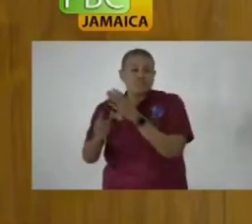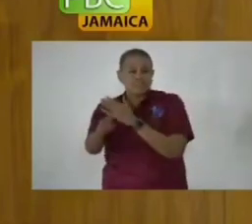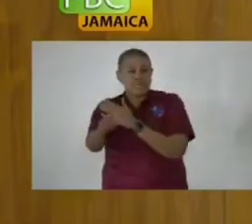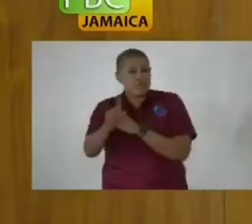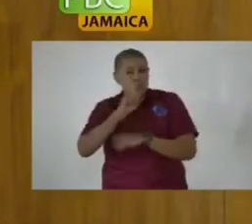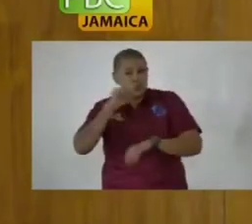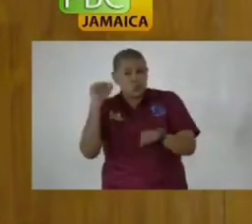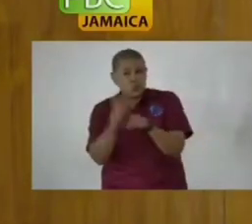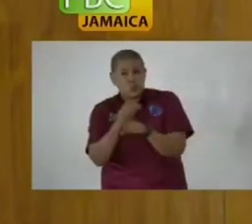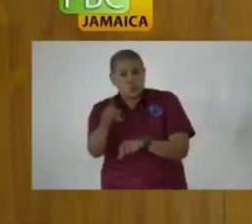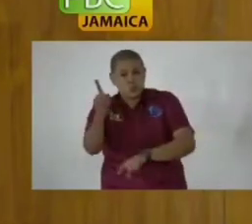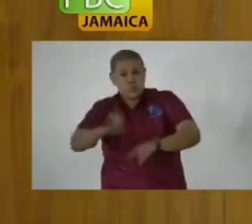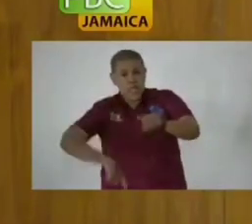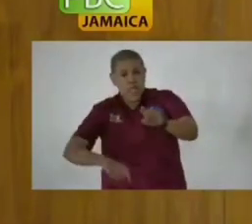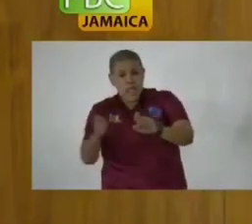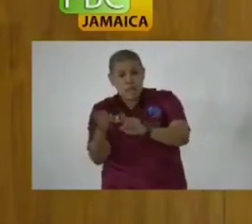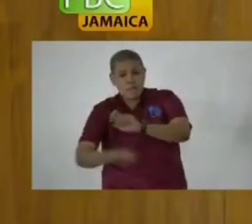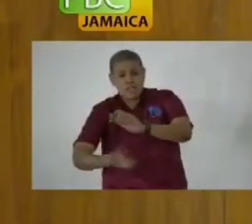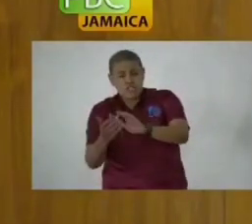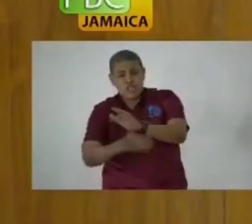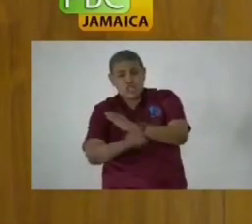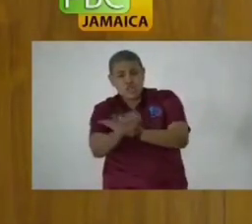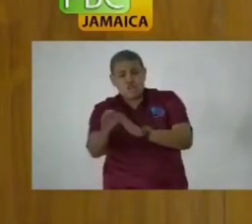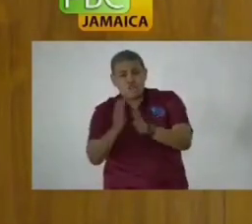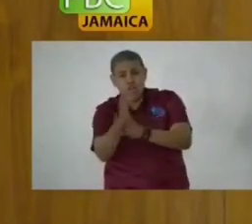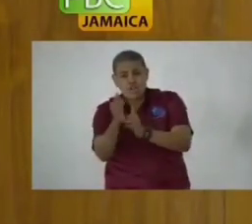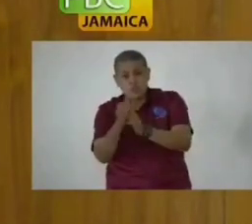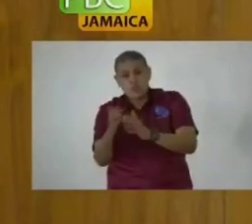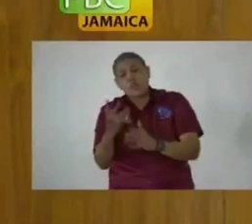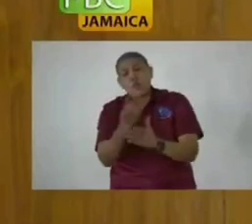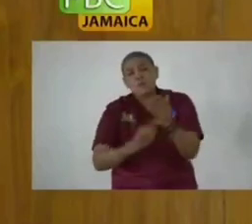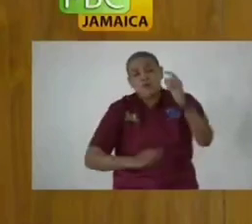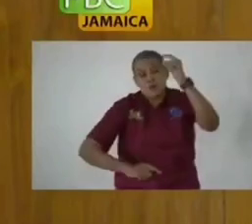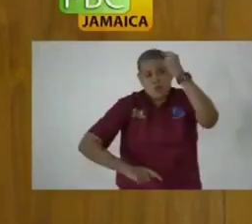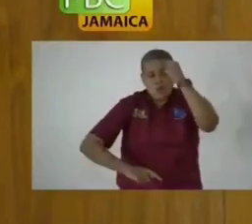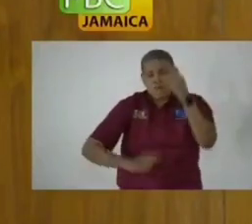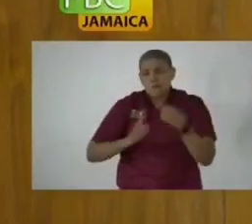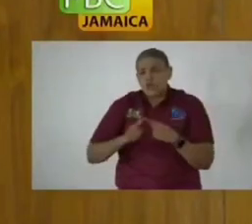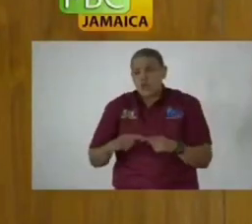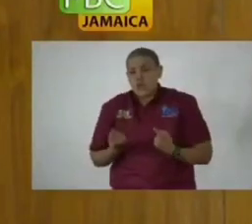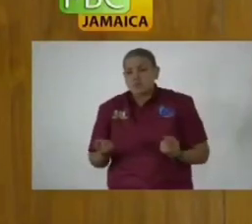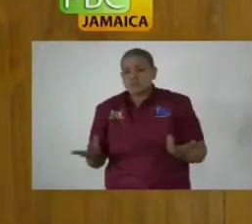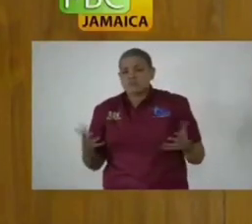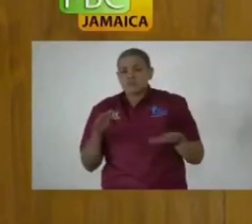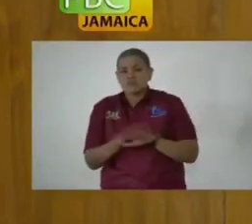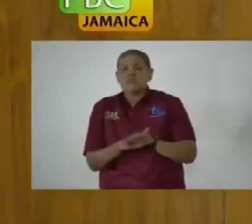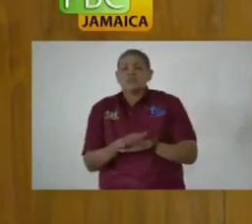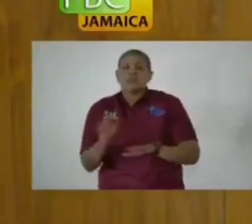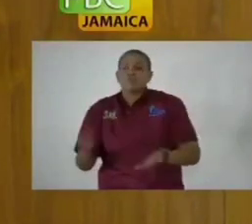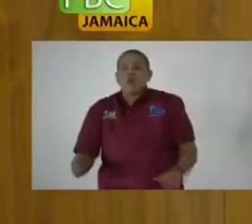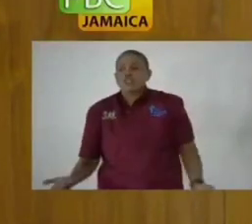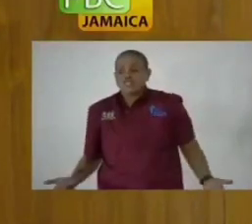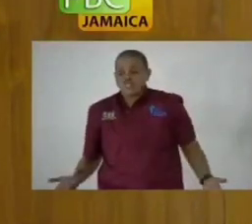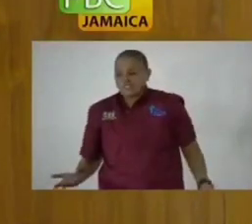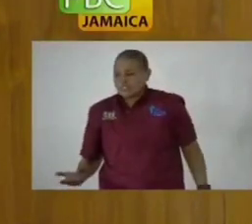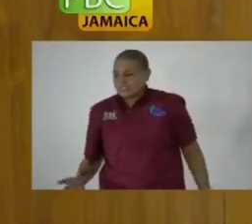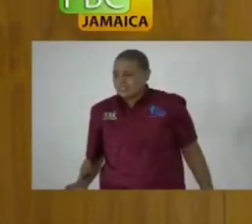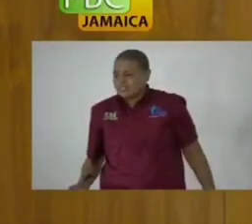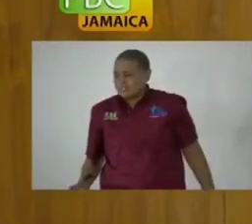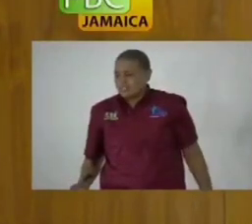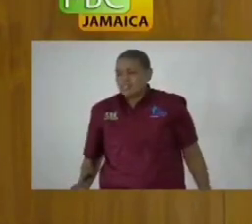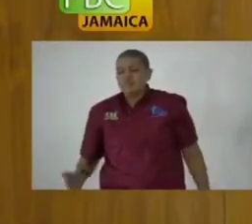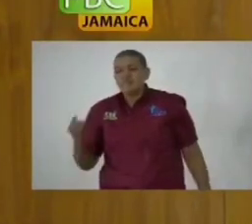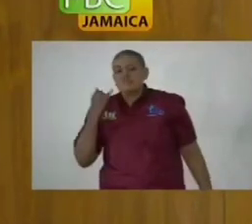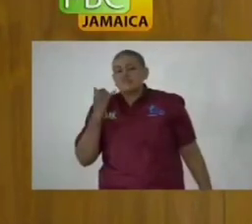cannot amend the Charter of Rights without both the government and the opposition being on board. So if you're interested